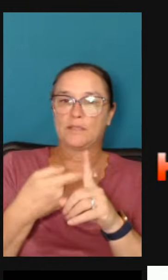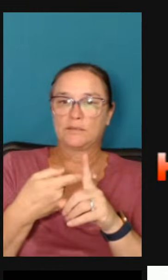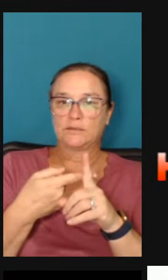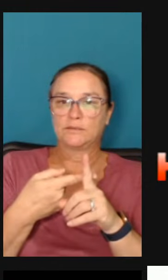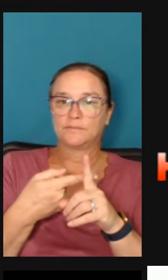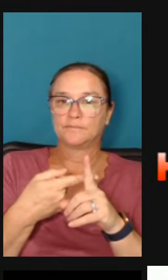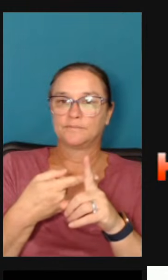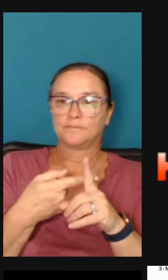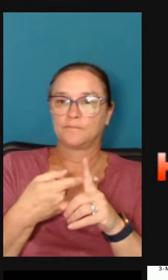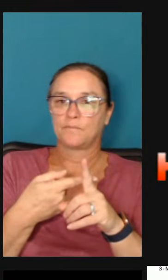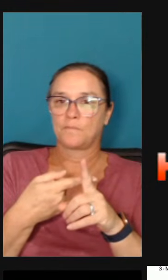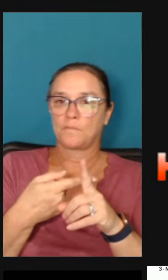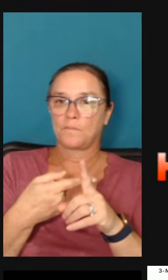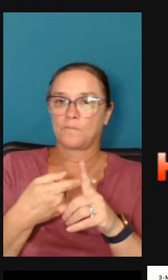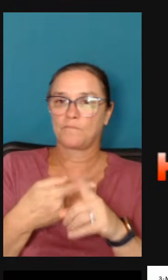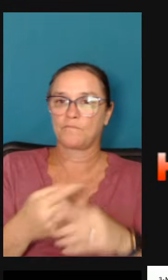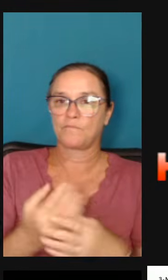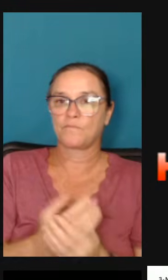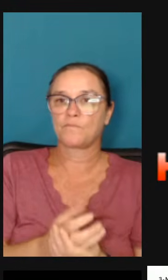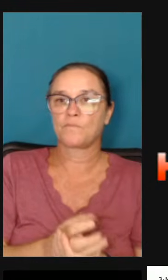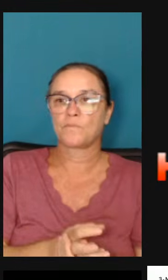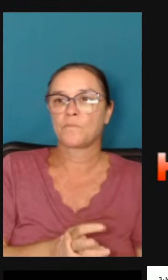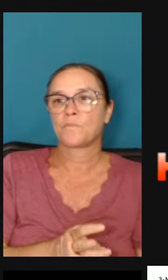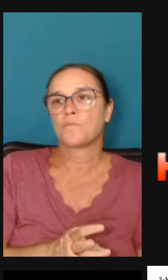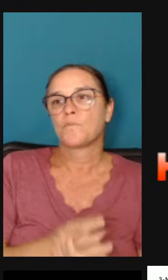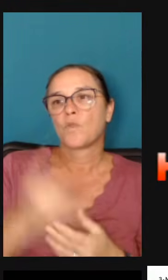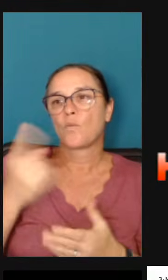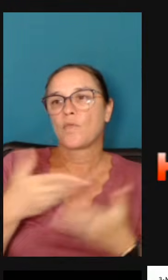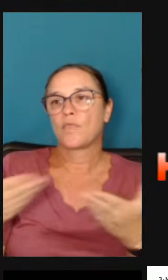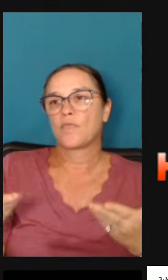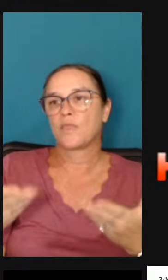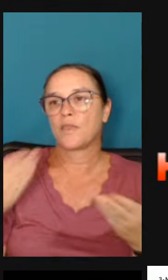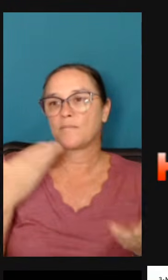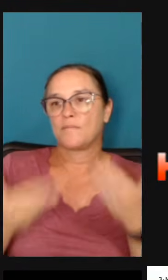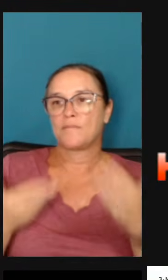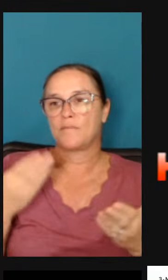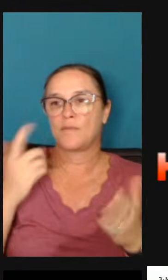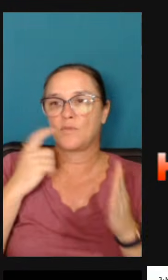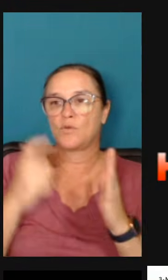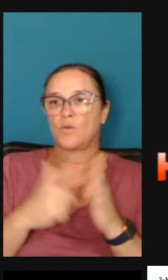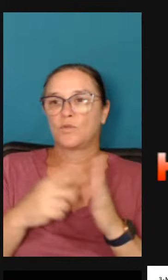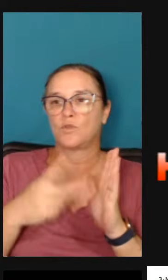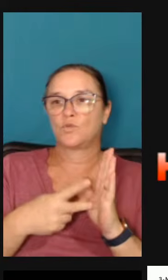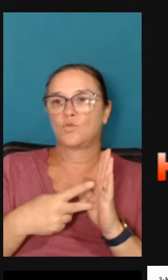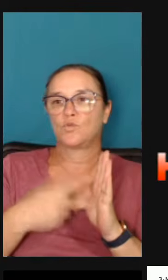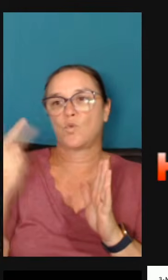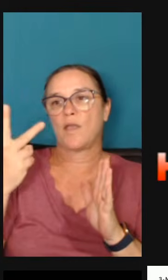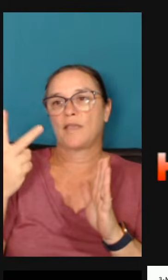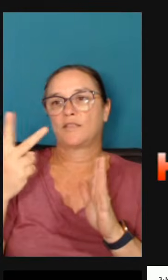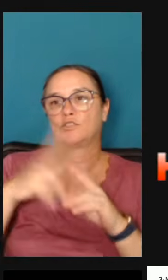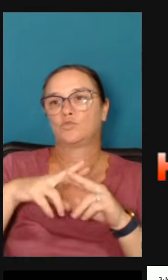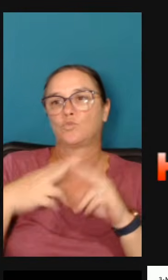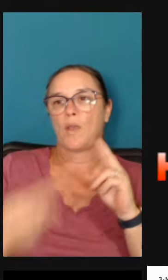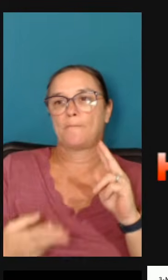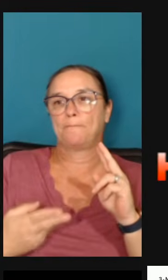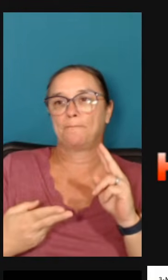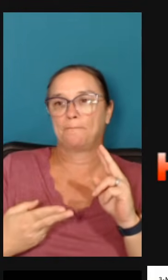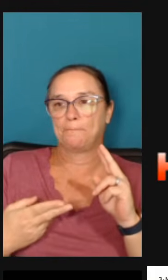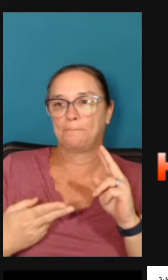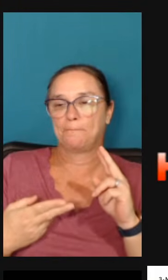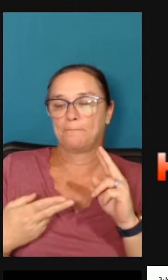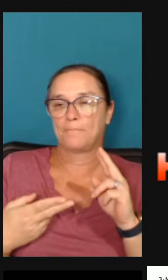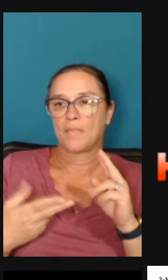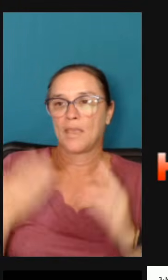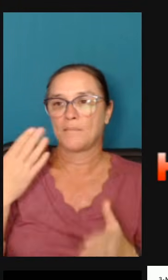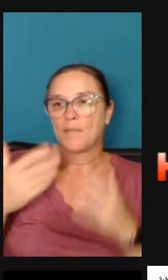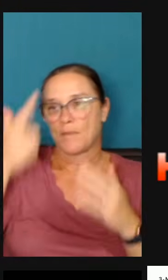well. Yeah, and one thing you might note is twice as far of a drop in tilt, right? Maybe because we put out twice as